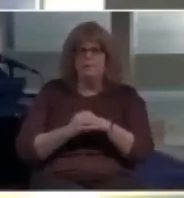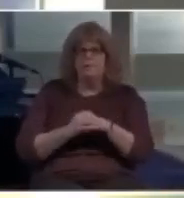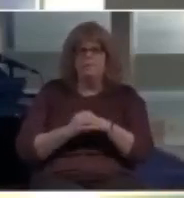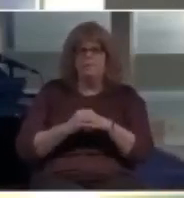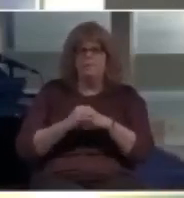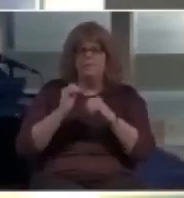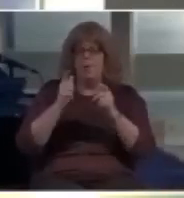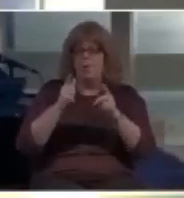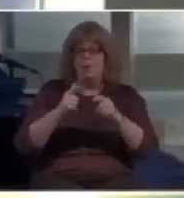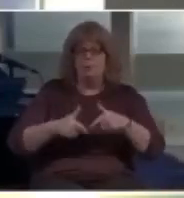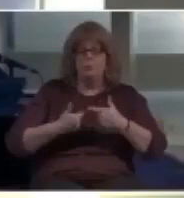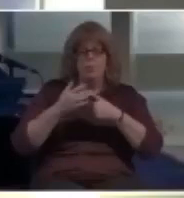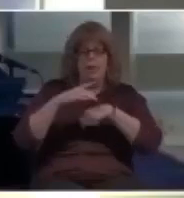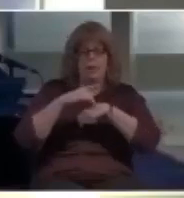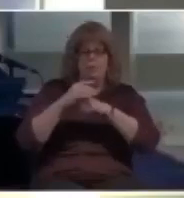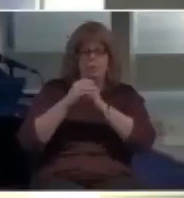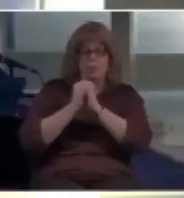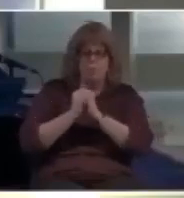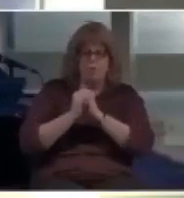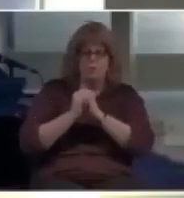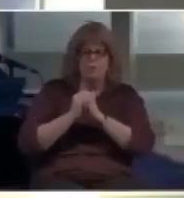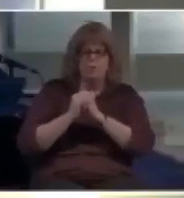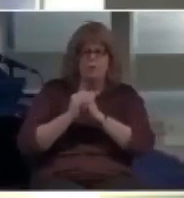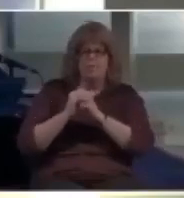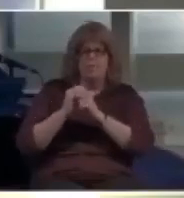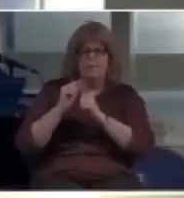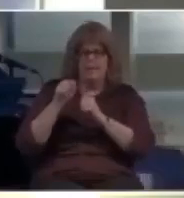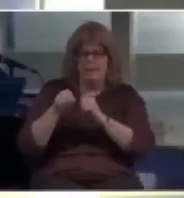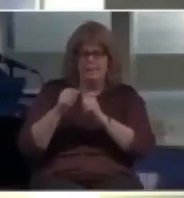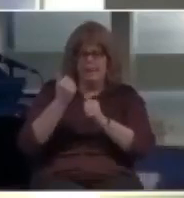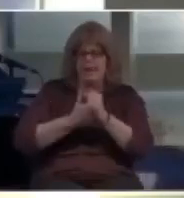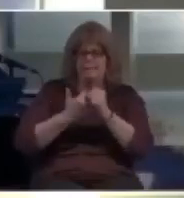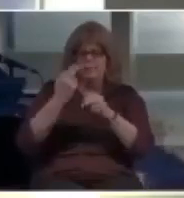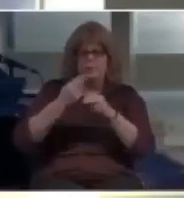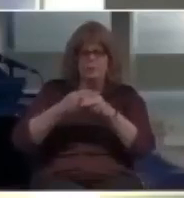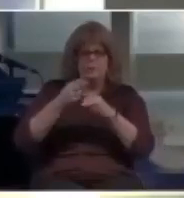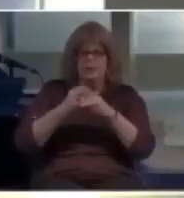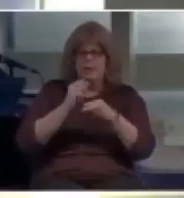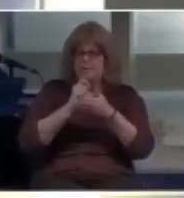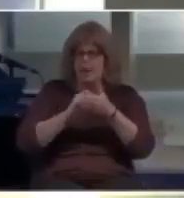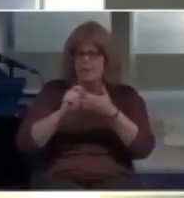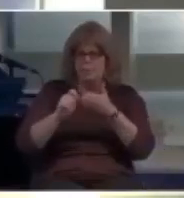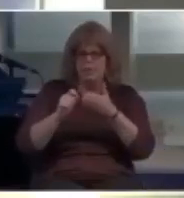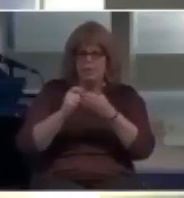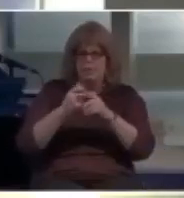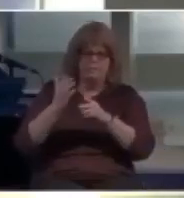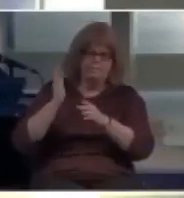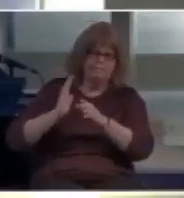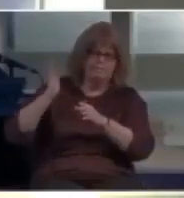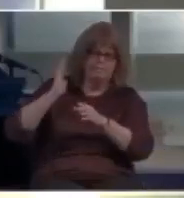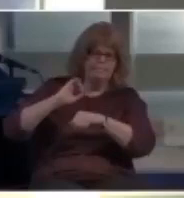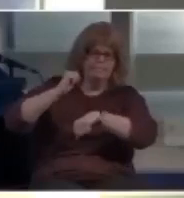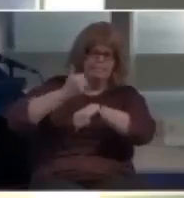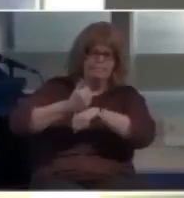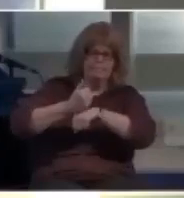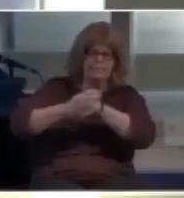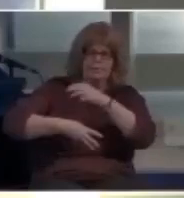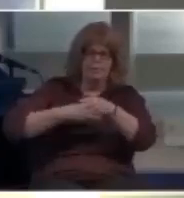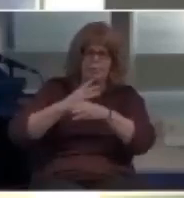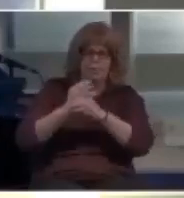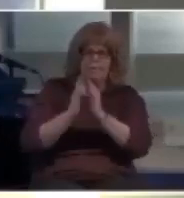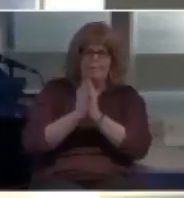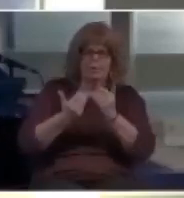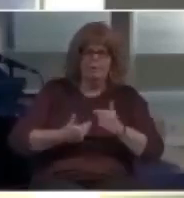who dwell on earth will worship him. Everyone whose name has not been written from the foundation of the world in the book of life of the